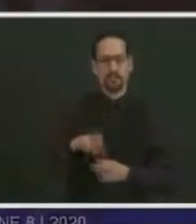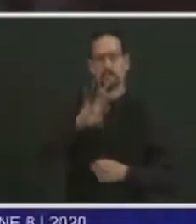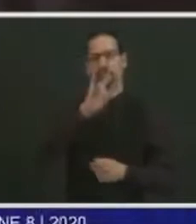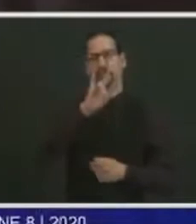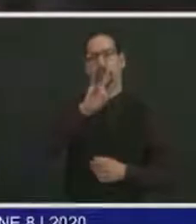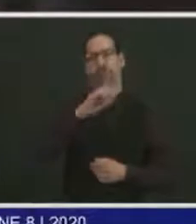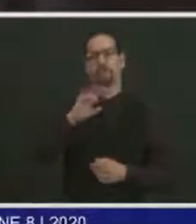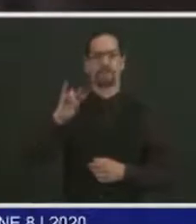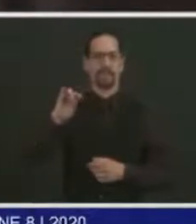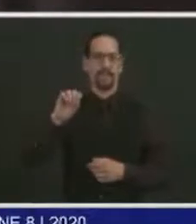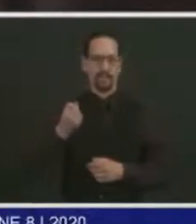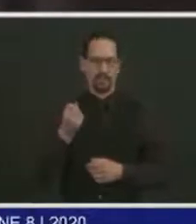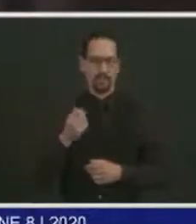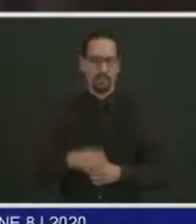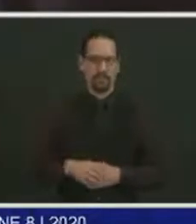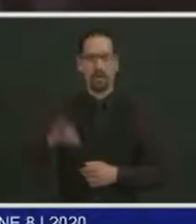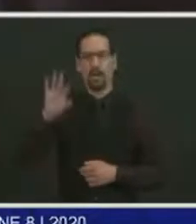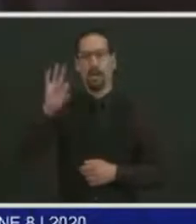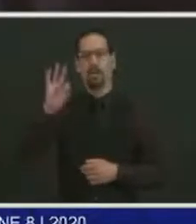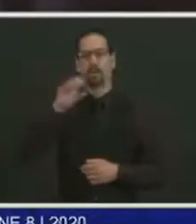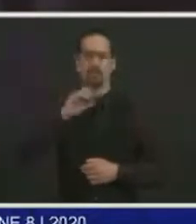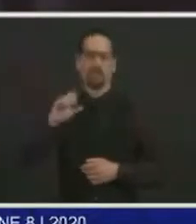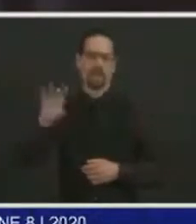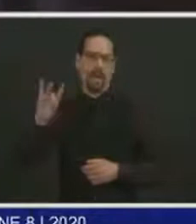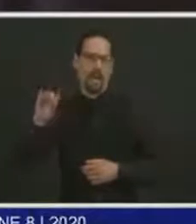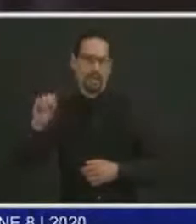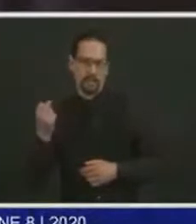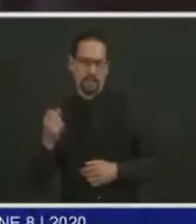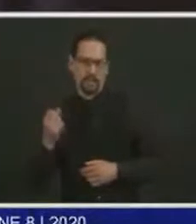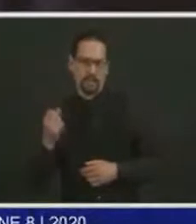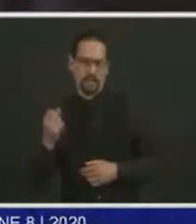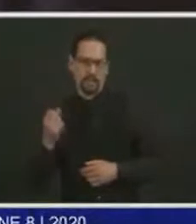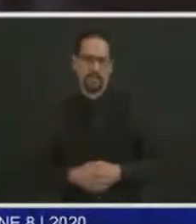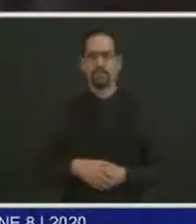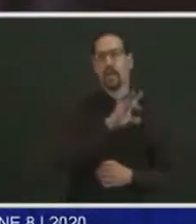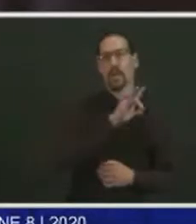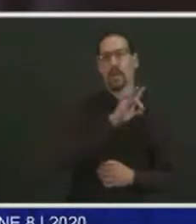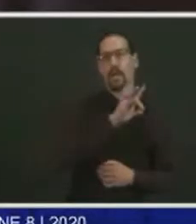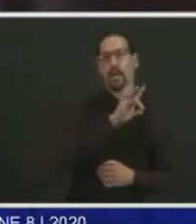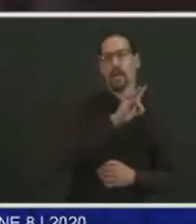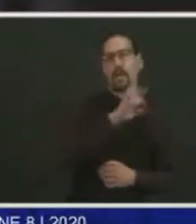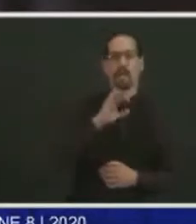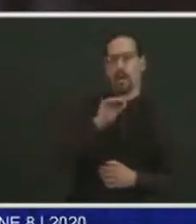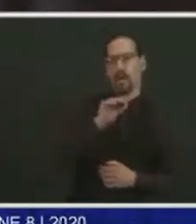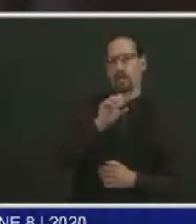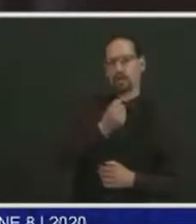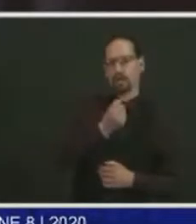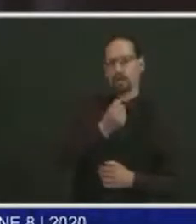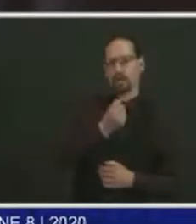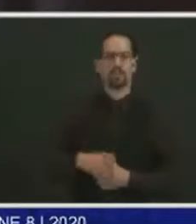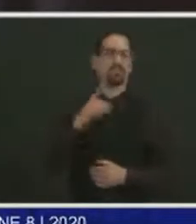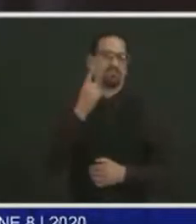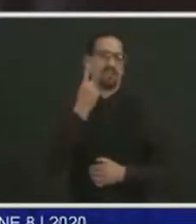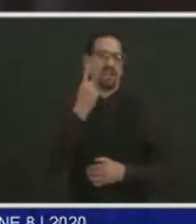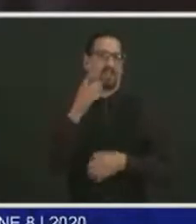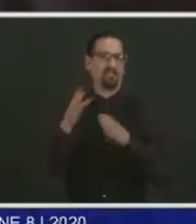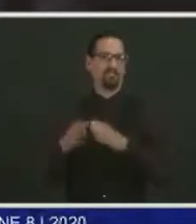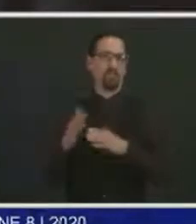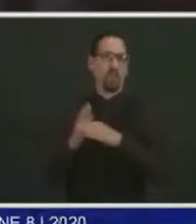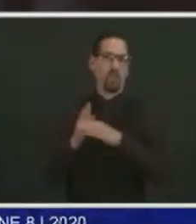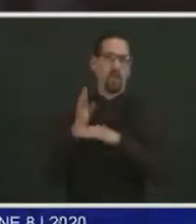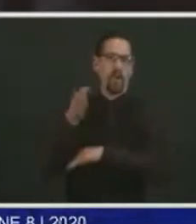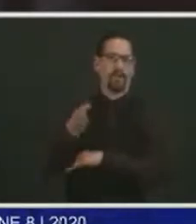70s, 9 people were in their 80s, 8 people in their 90s, and